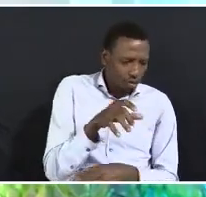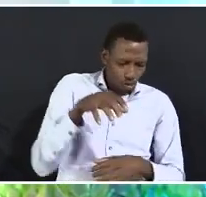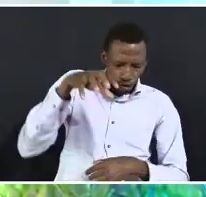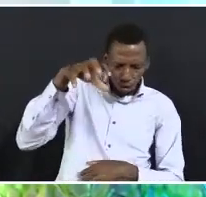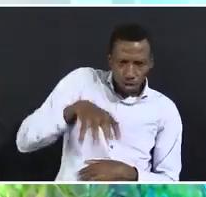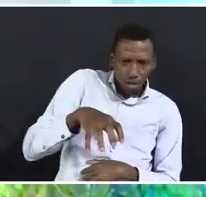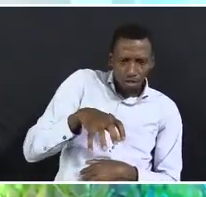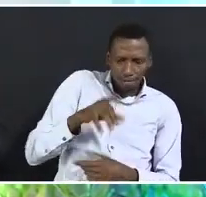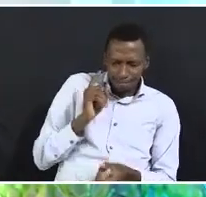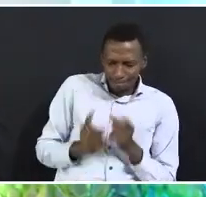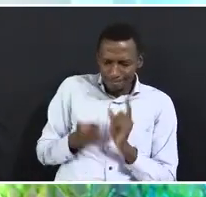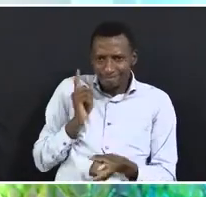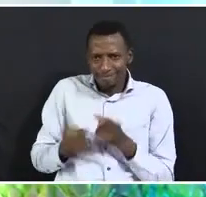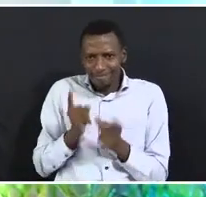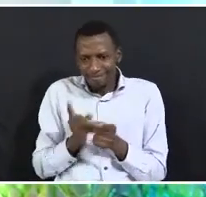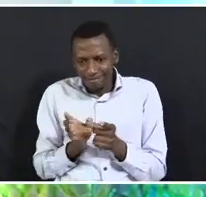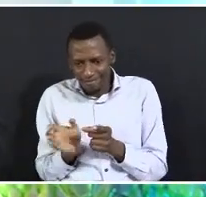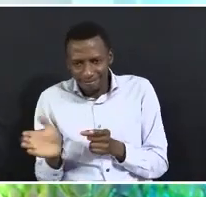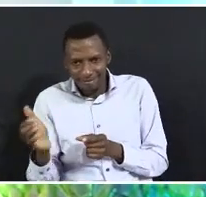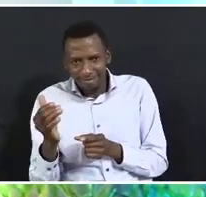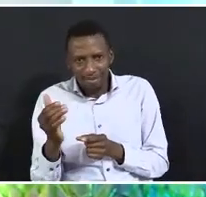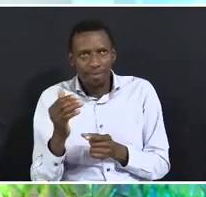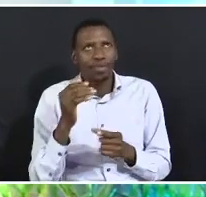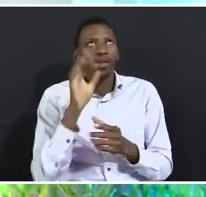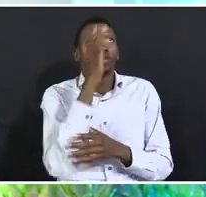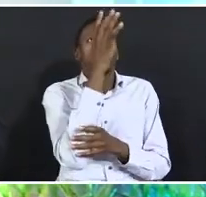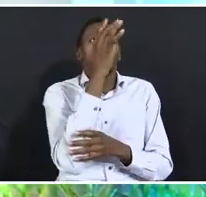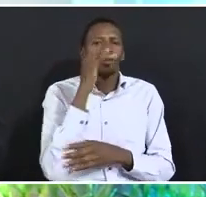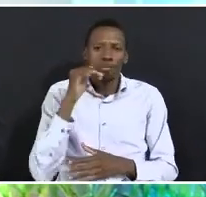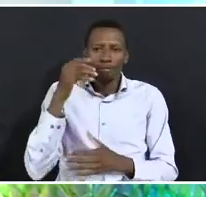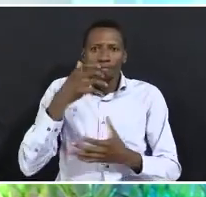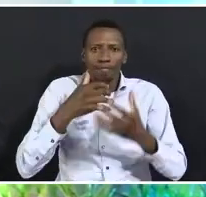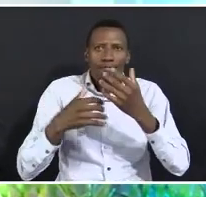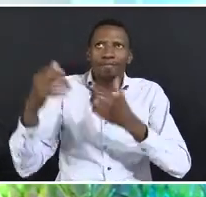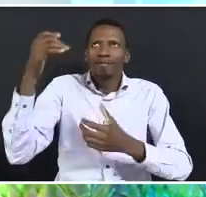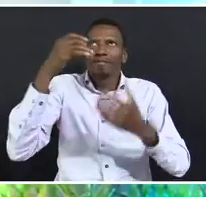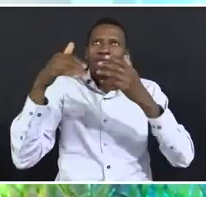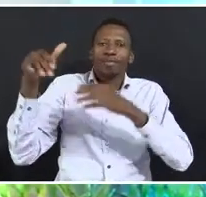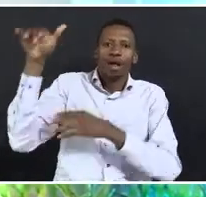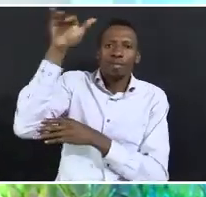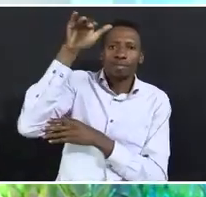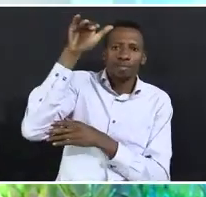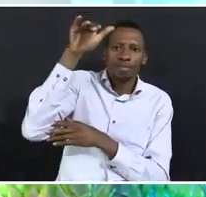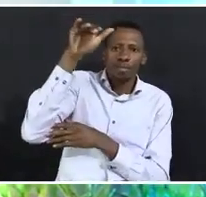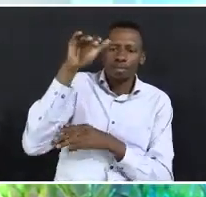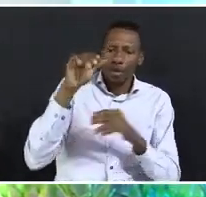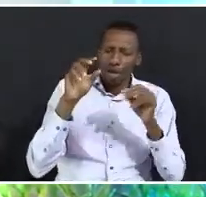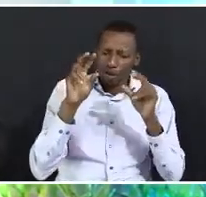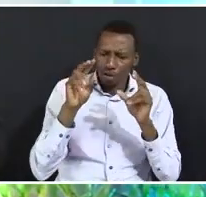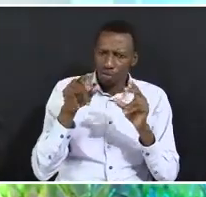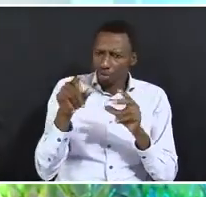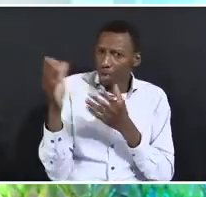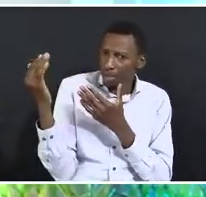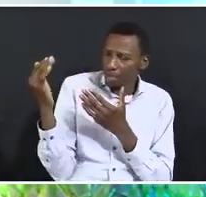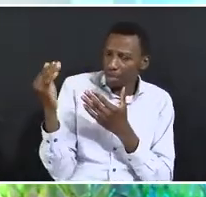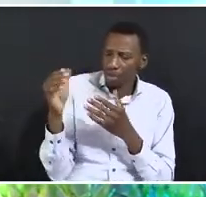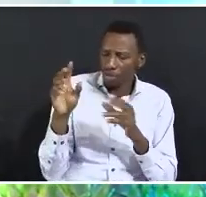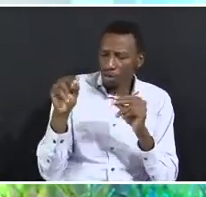Jesus and he climbs the tree. No one expects a rich man to climb a